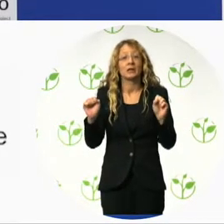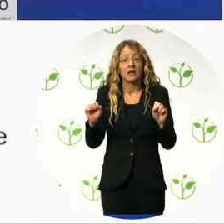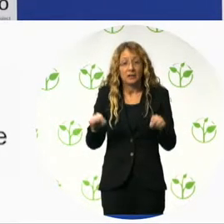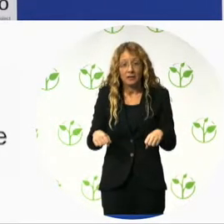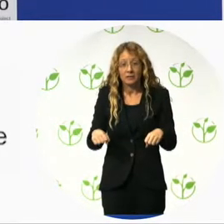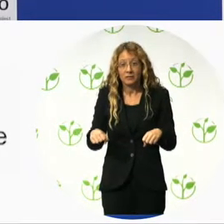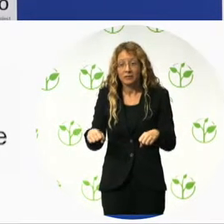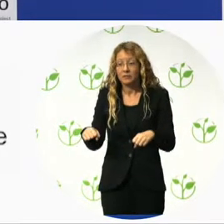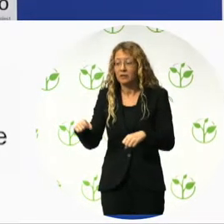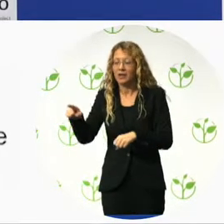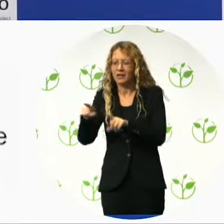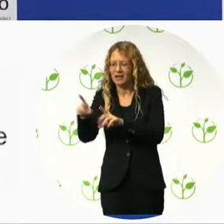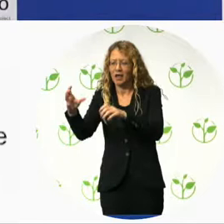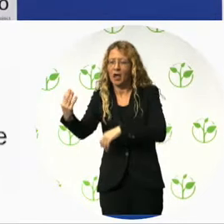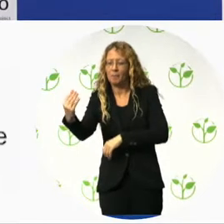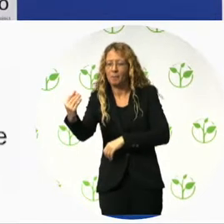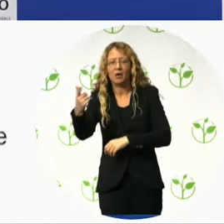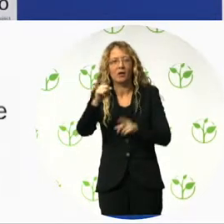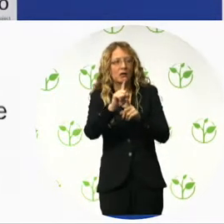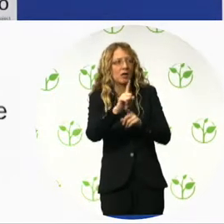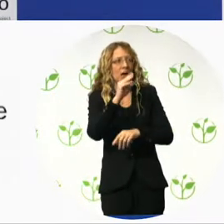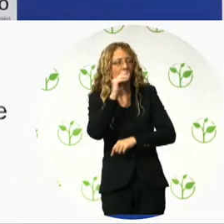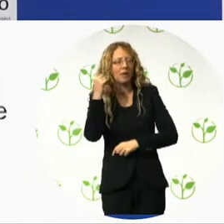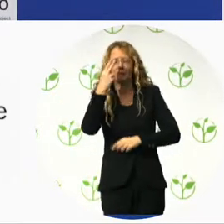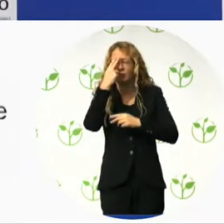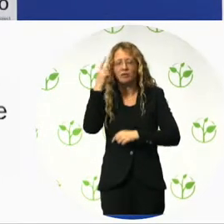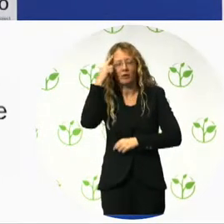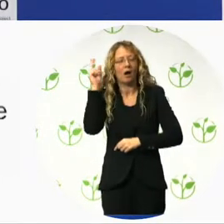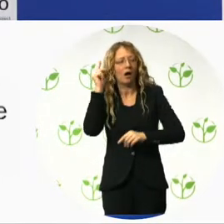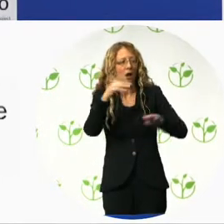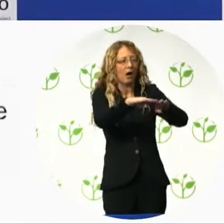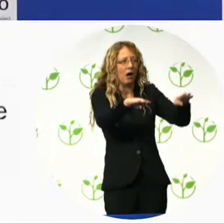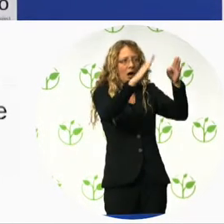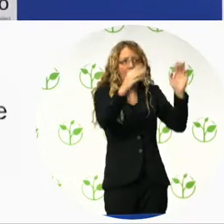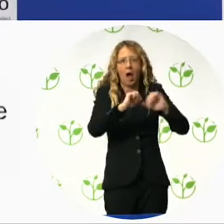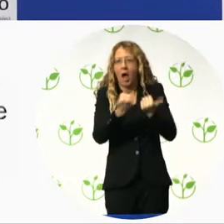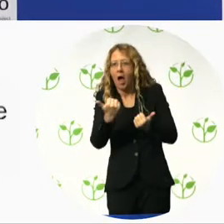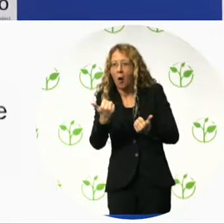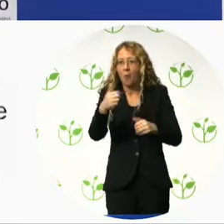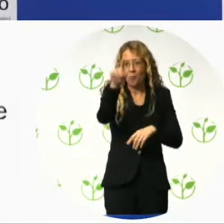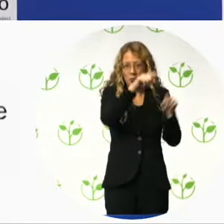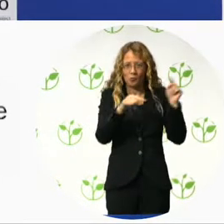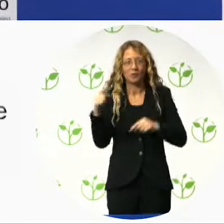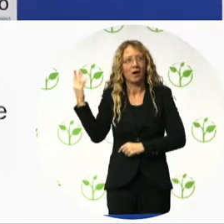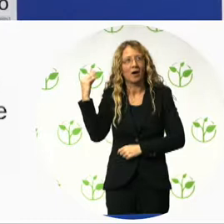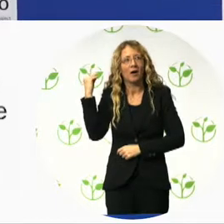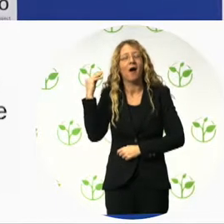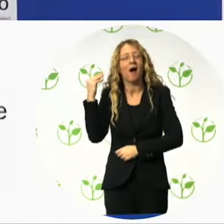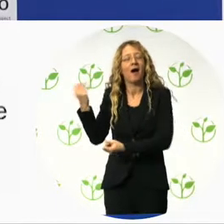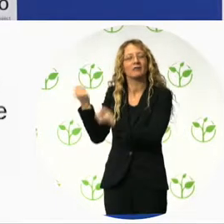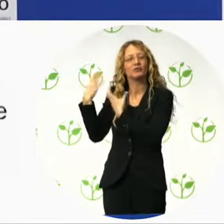already translated into sign or into a hearing